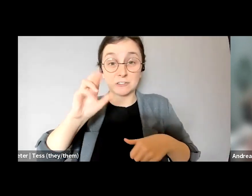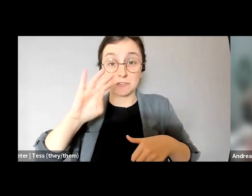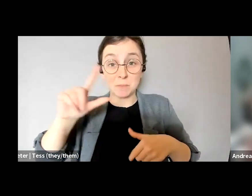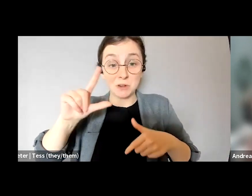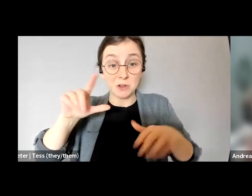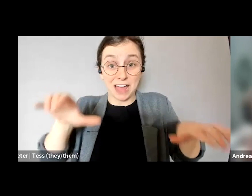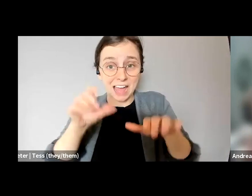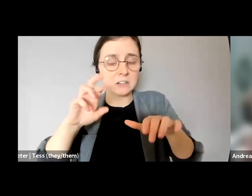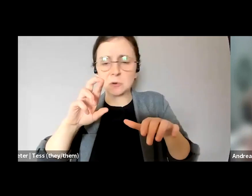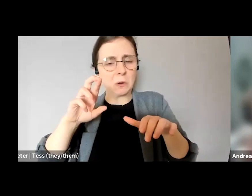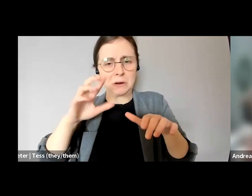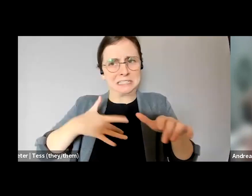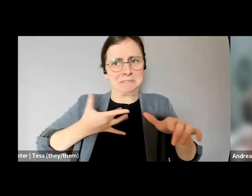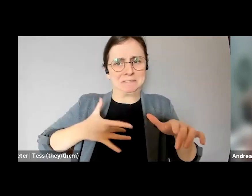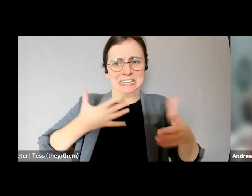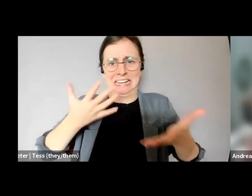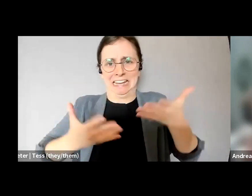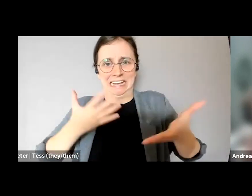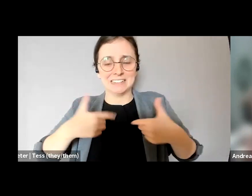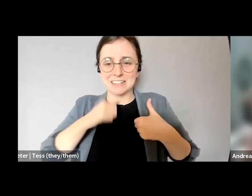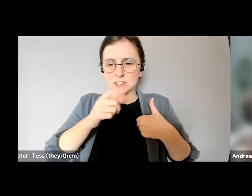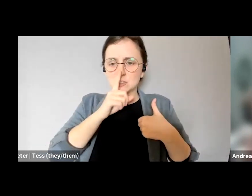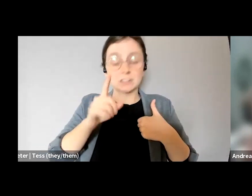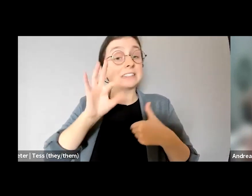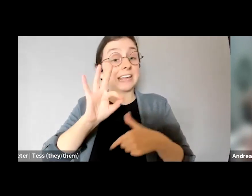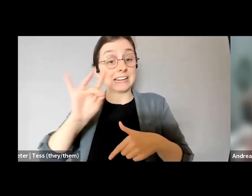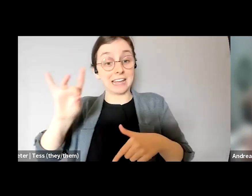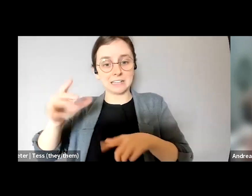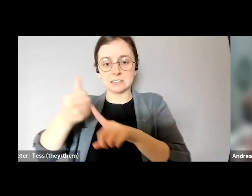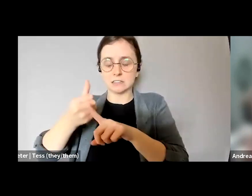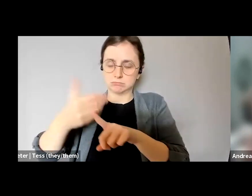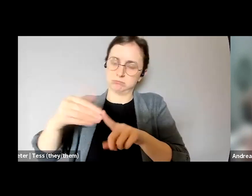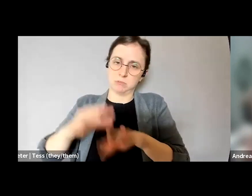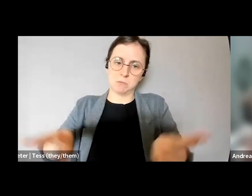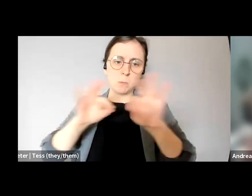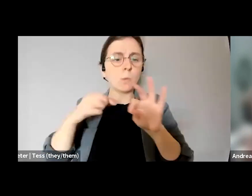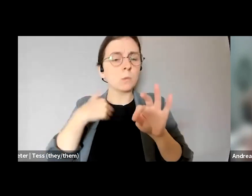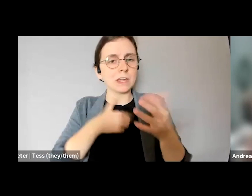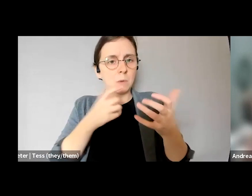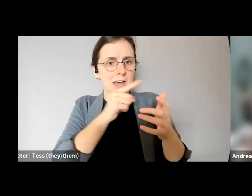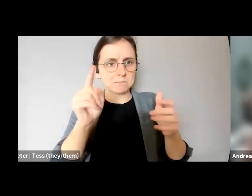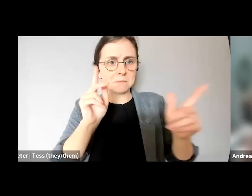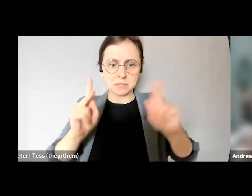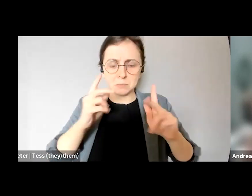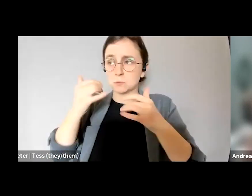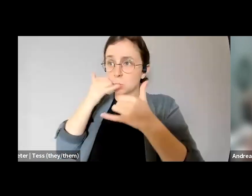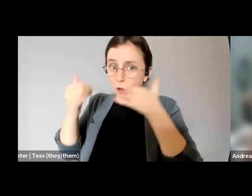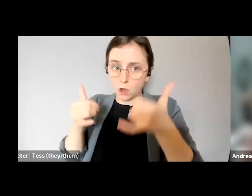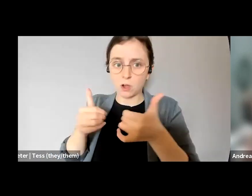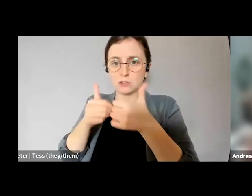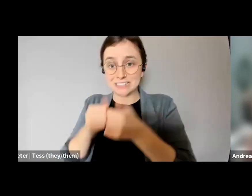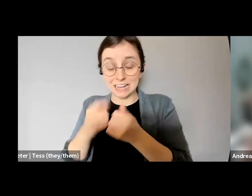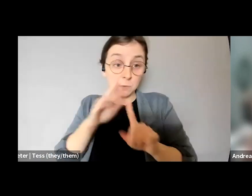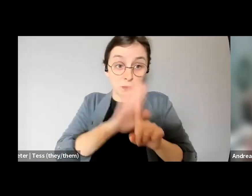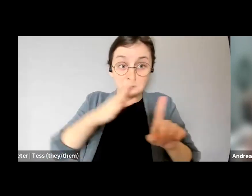quite a valuable resource. We want individuals to call and text, whether for themselves or on behalf of others,